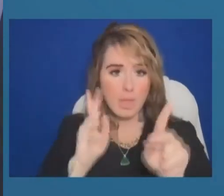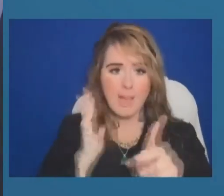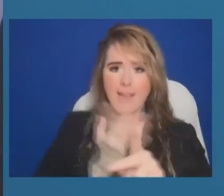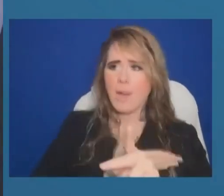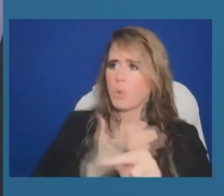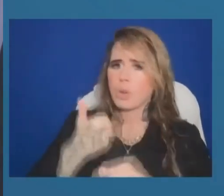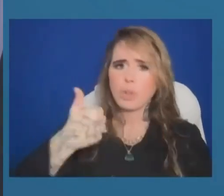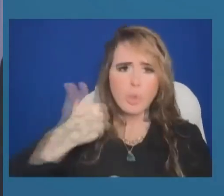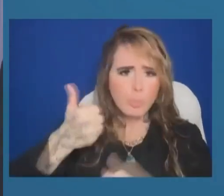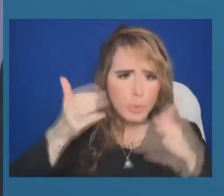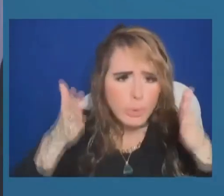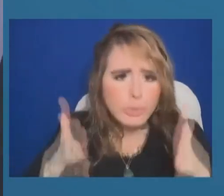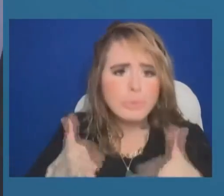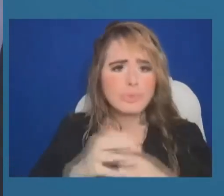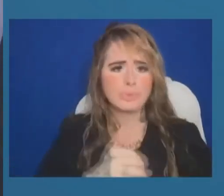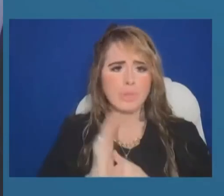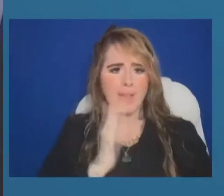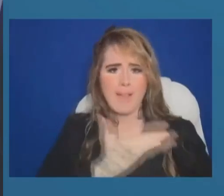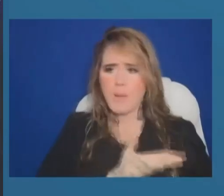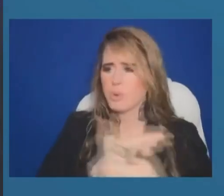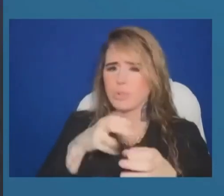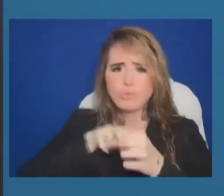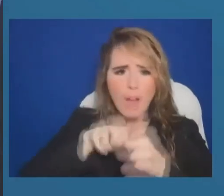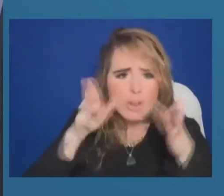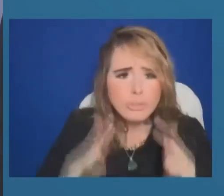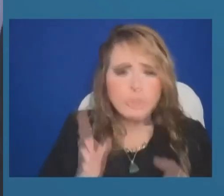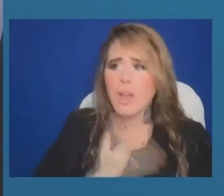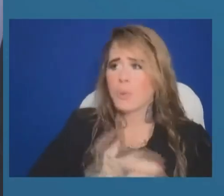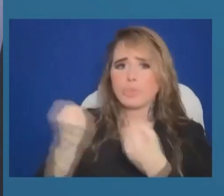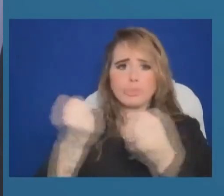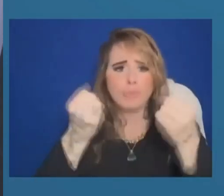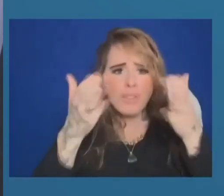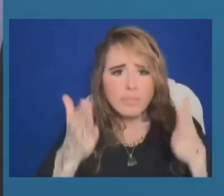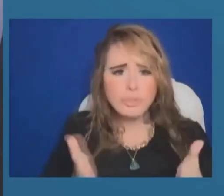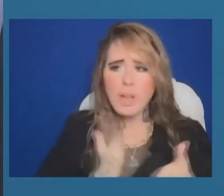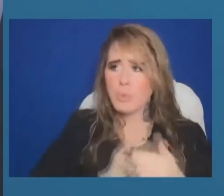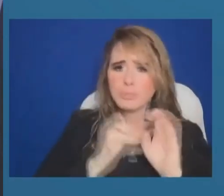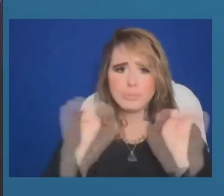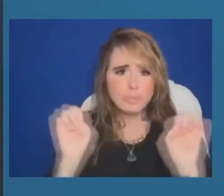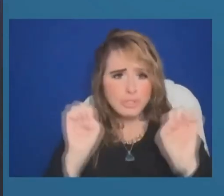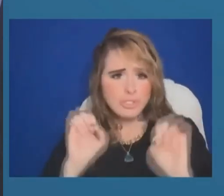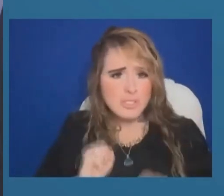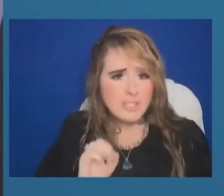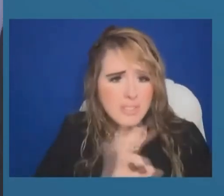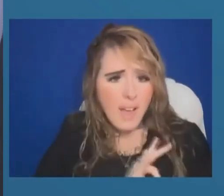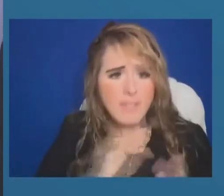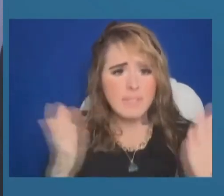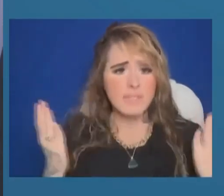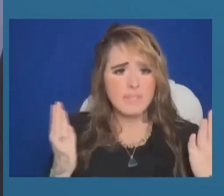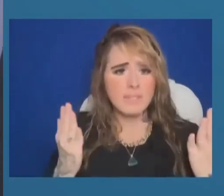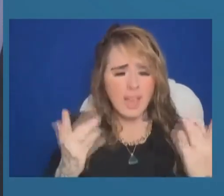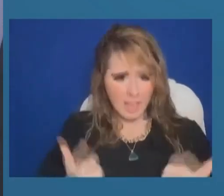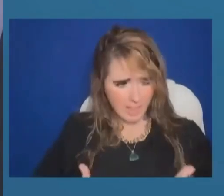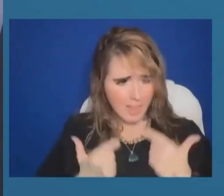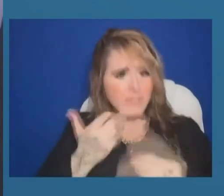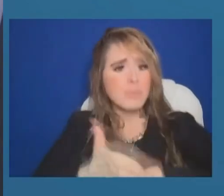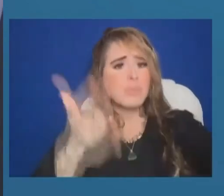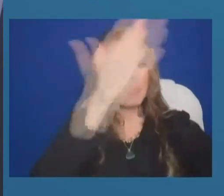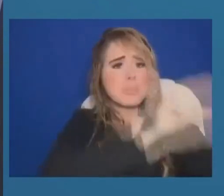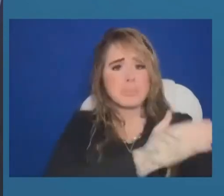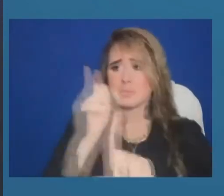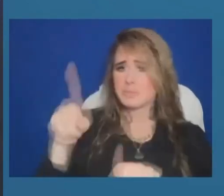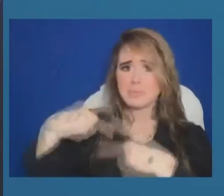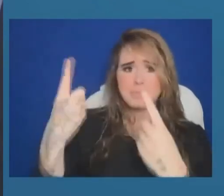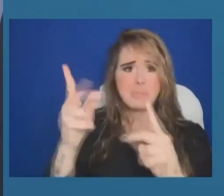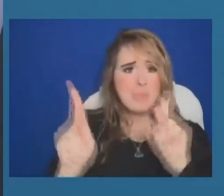commuters, our riders, our drivers, our emergency personnel. Life has gotten better, even those who have asthma,